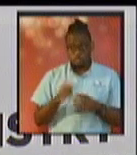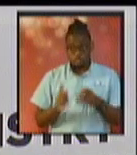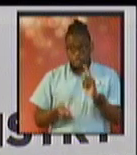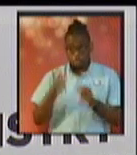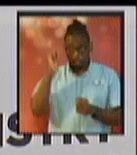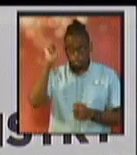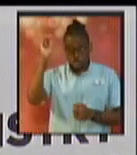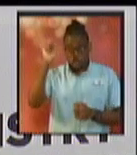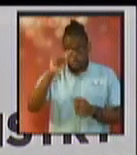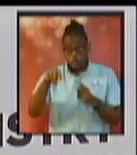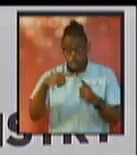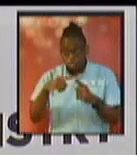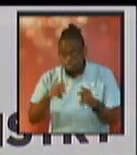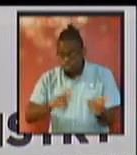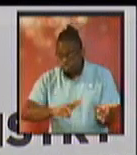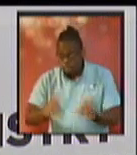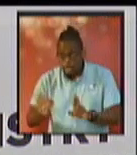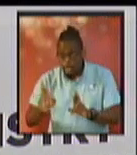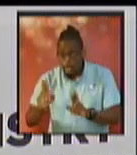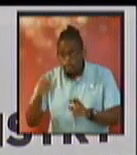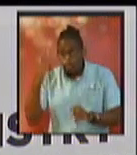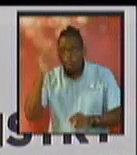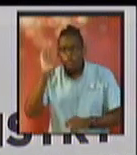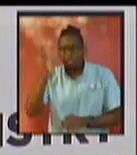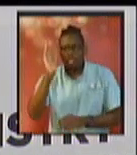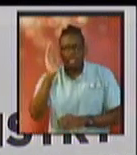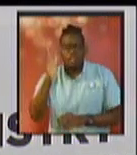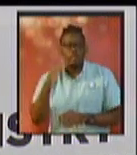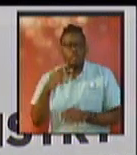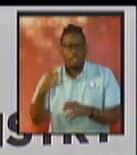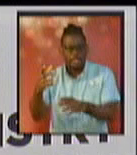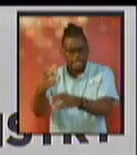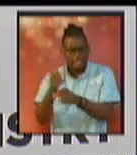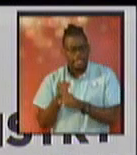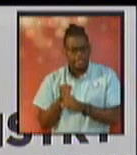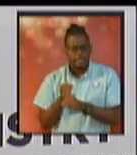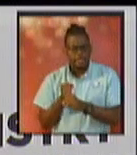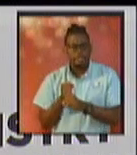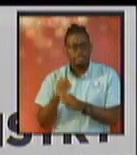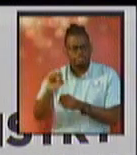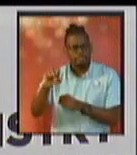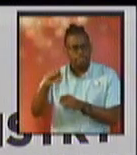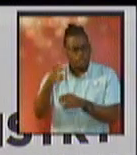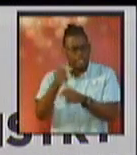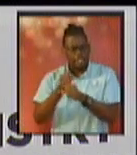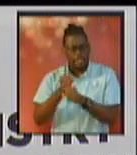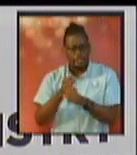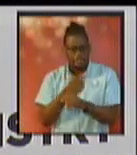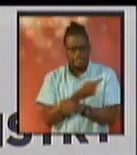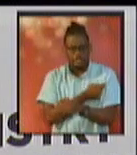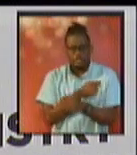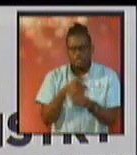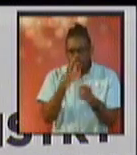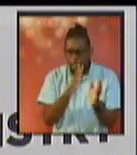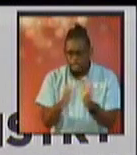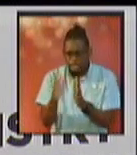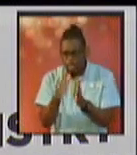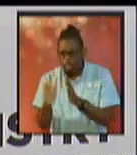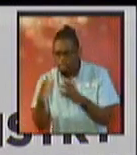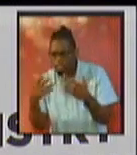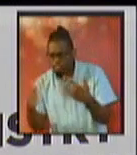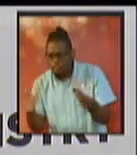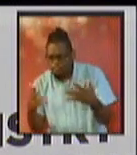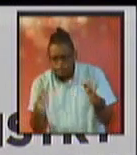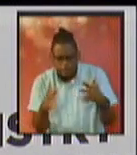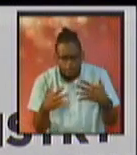able to receive it and at a price which is affordable. The promise from PAHO WHO representative for Trinidad